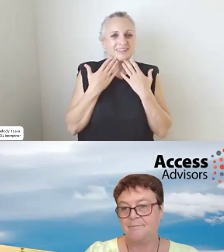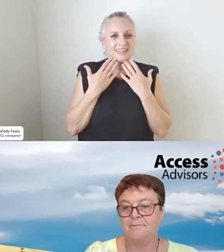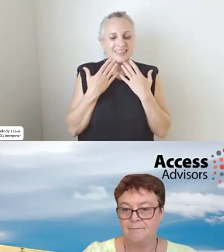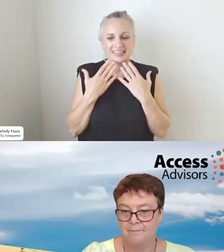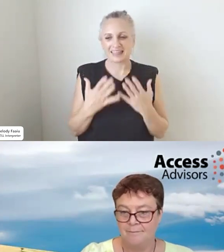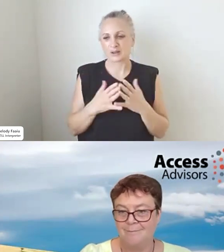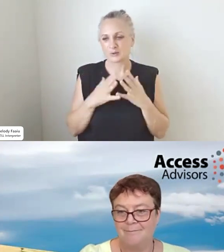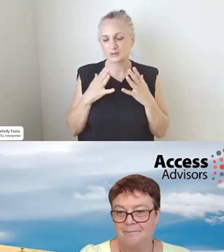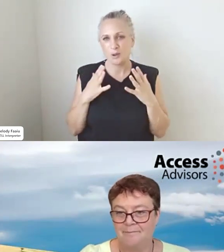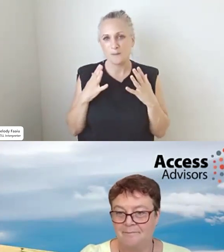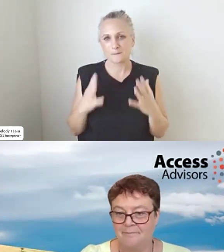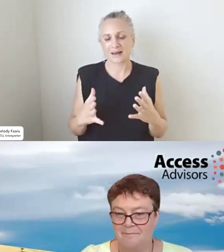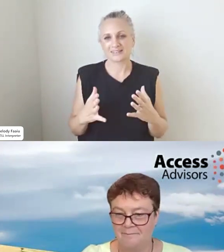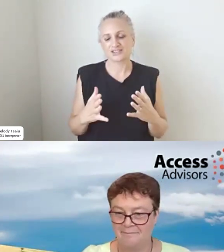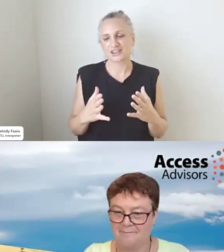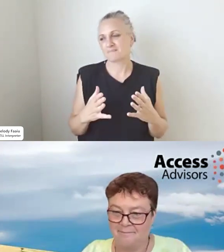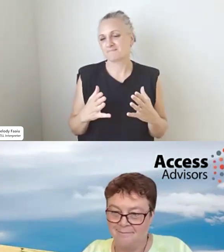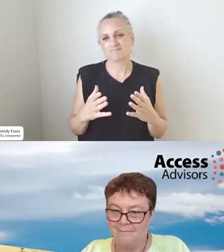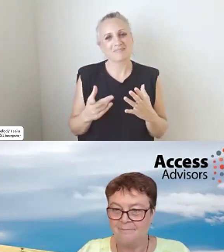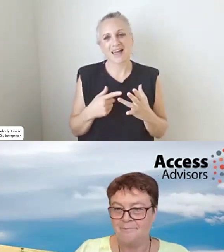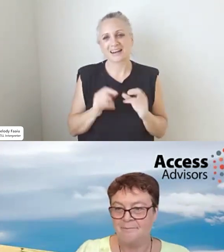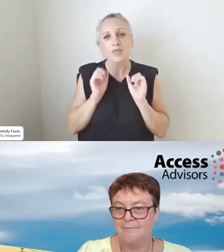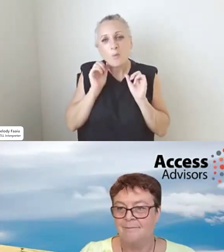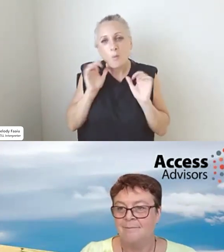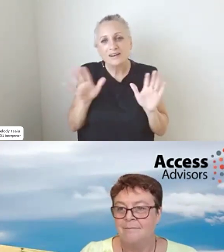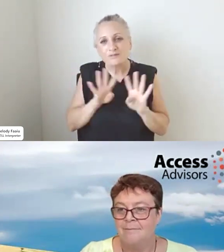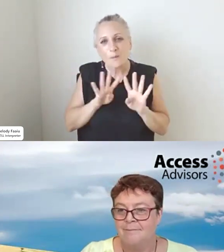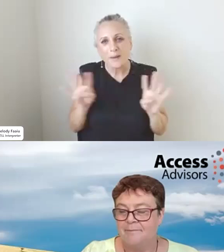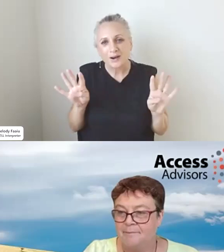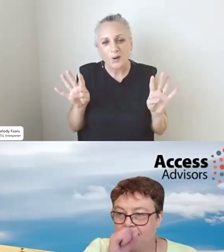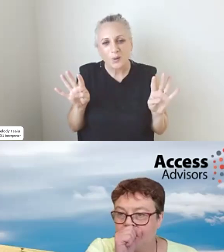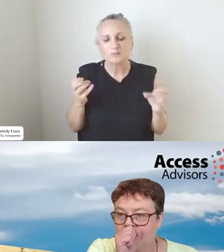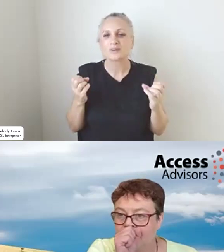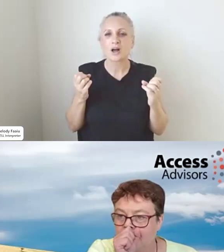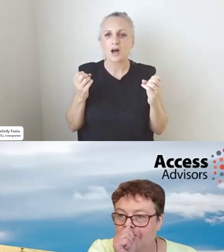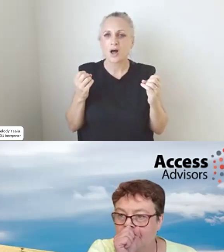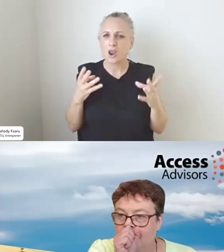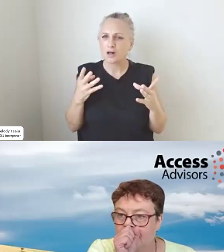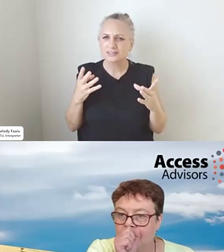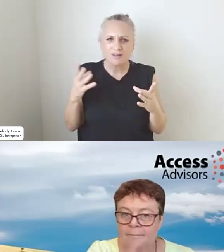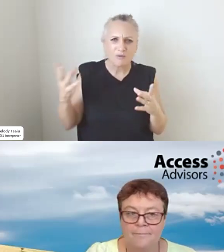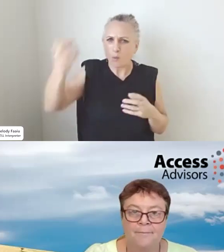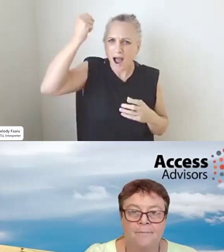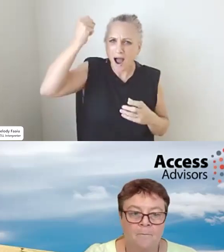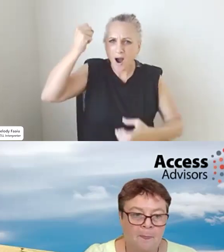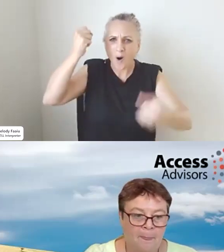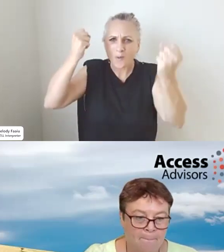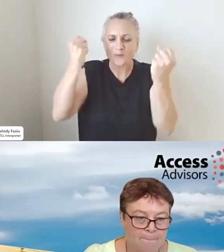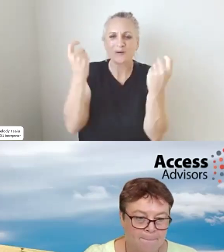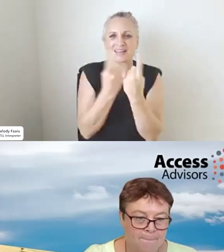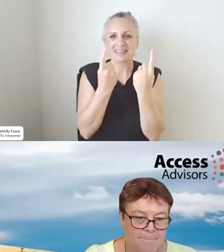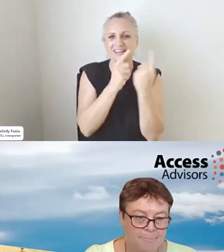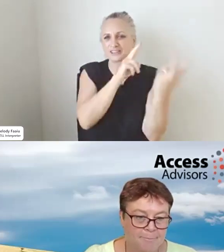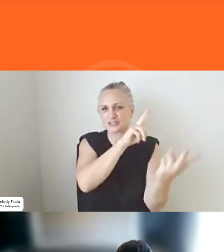another wonderful panel, and lots of insights and things to take away. So thank